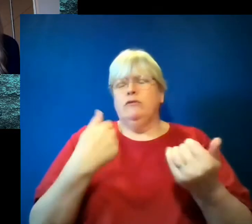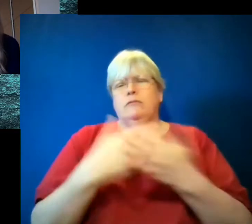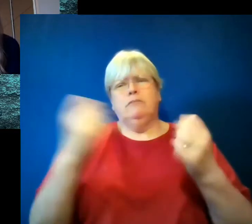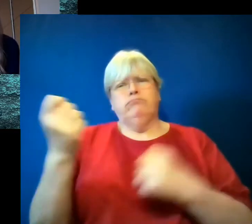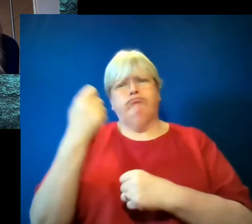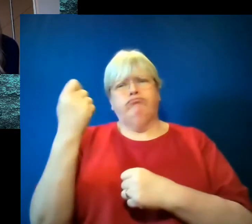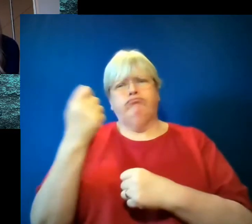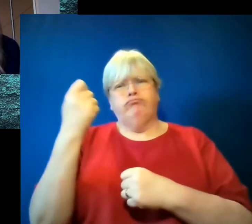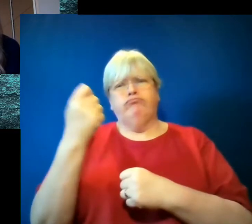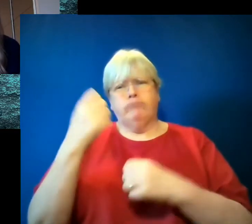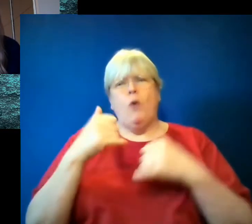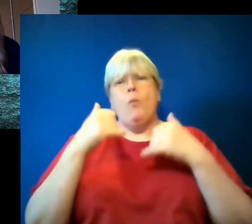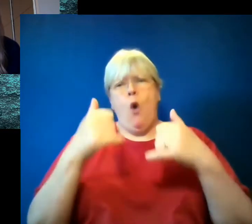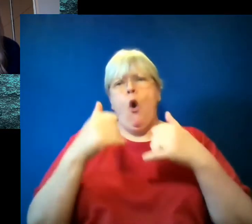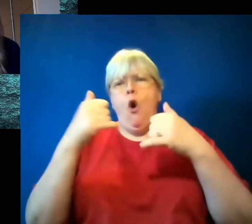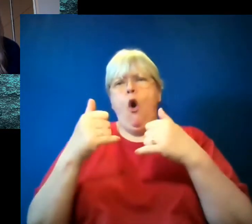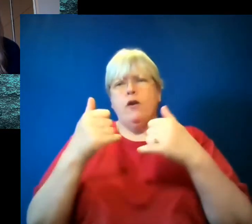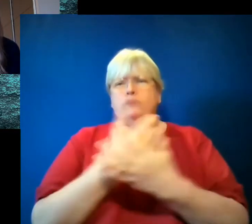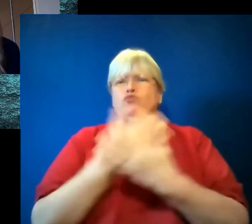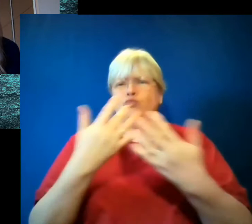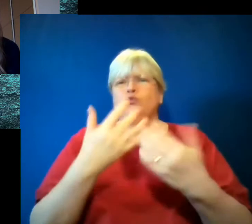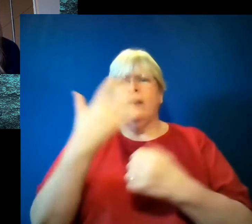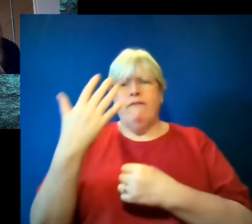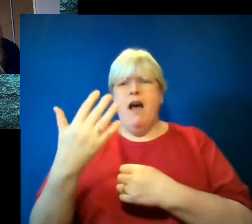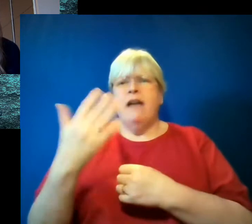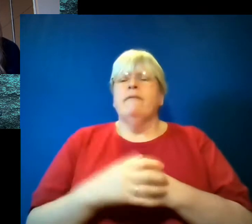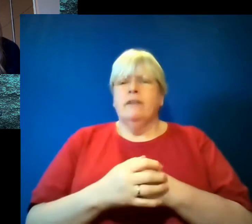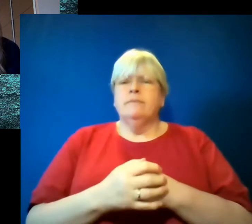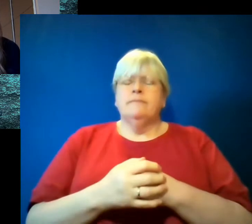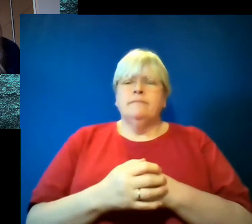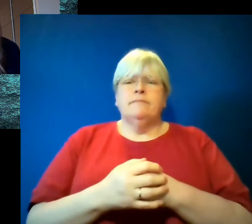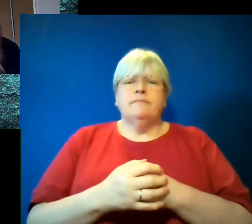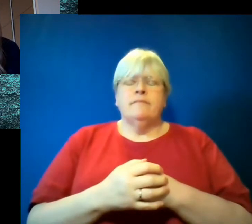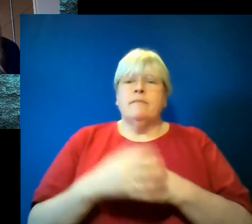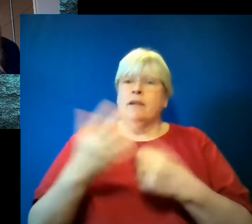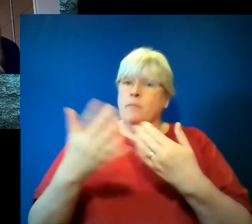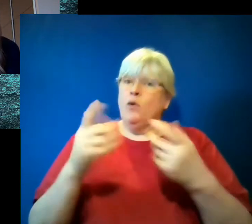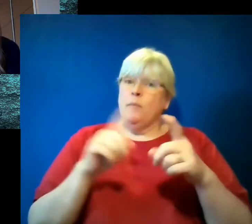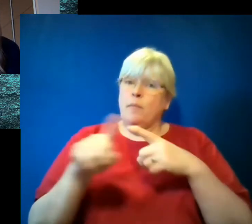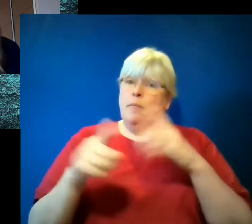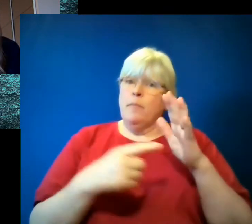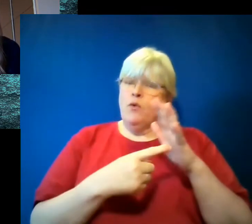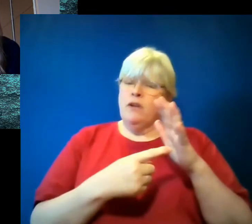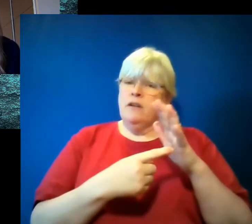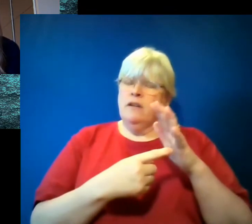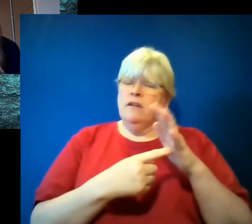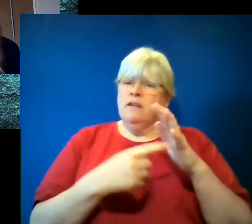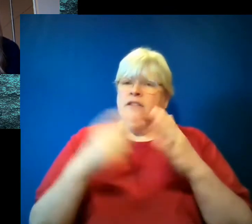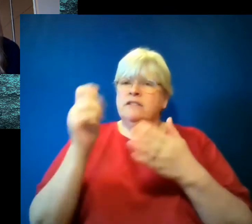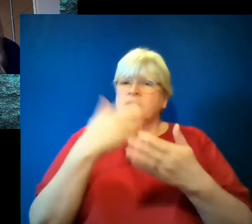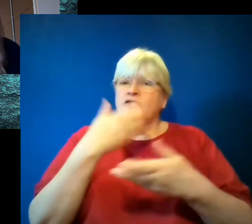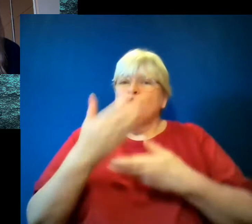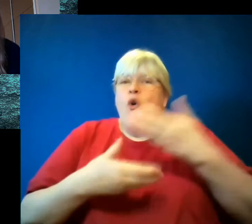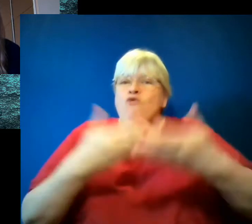awards. But more importantly for us as the readers, these are stories of adventure,